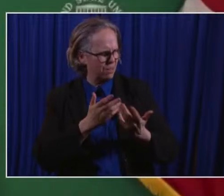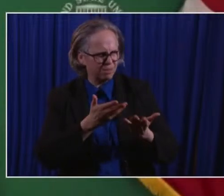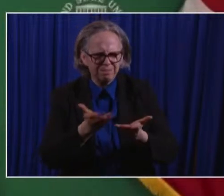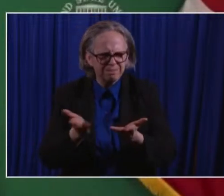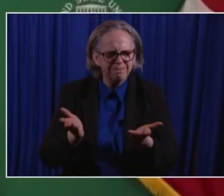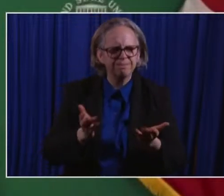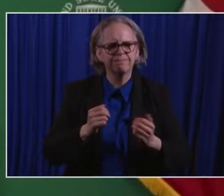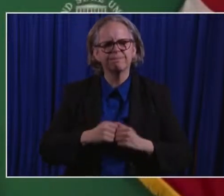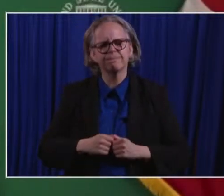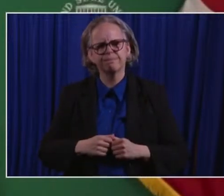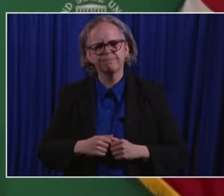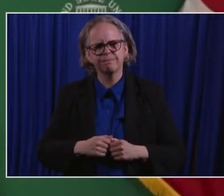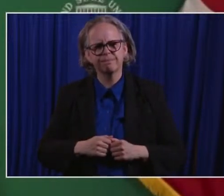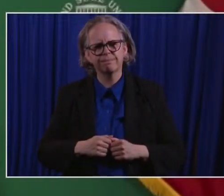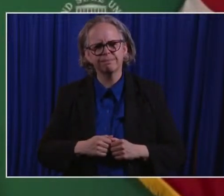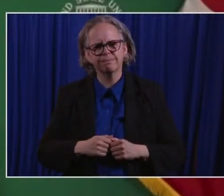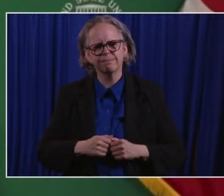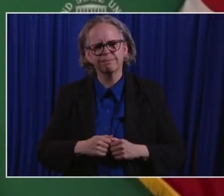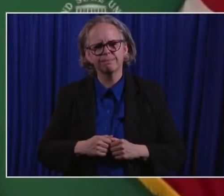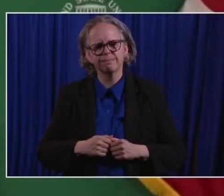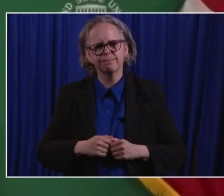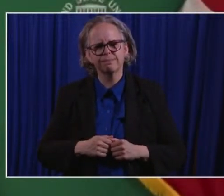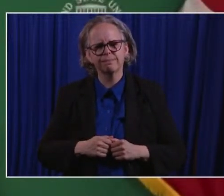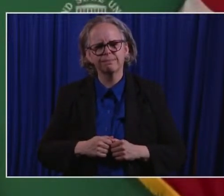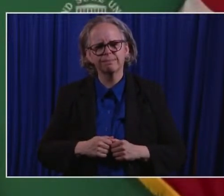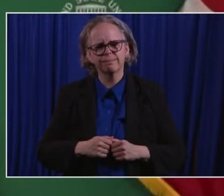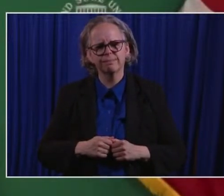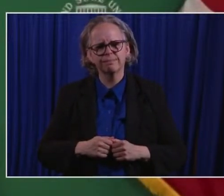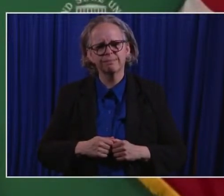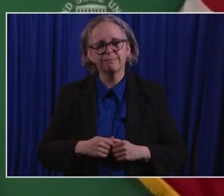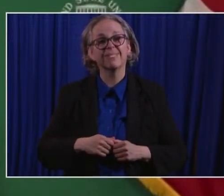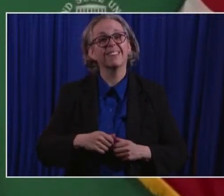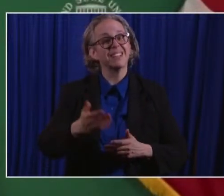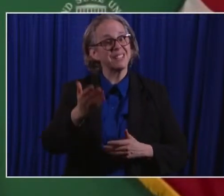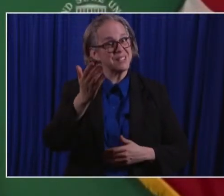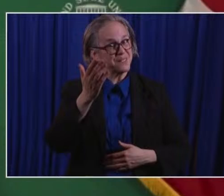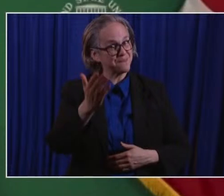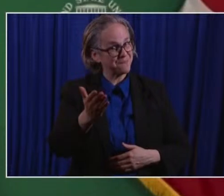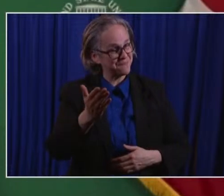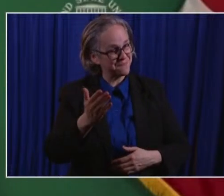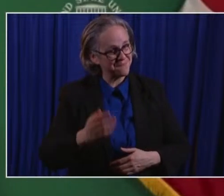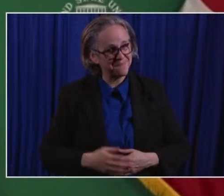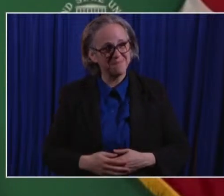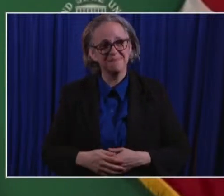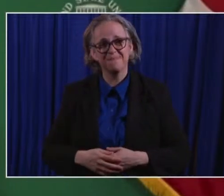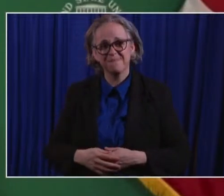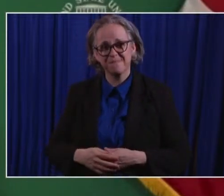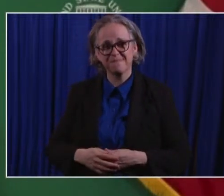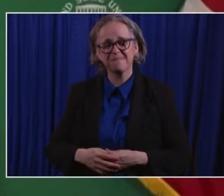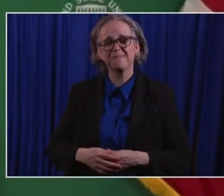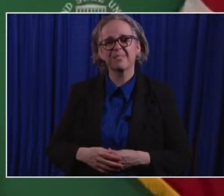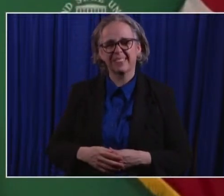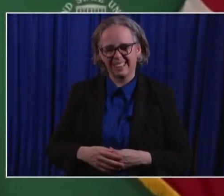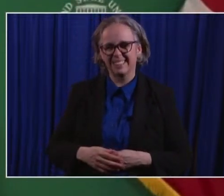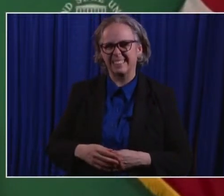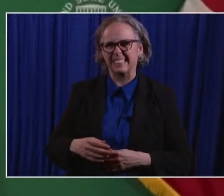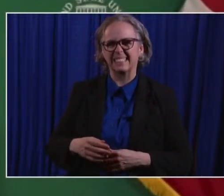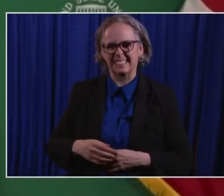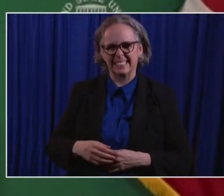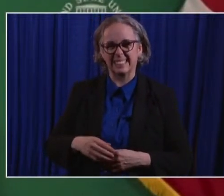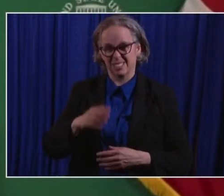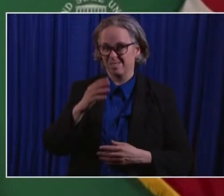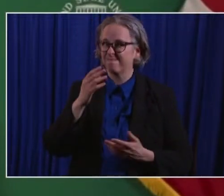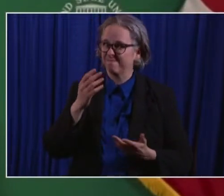And what we will see is a continuation. If you look at the age, we are now